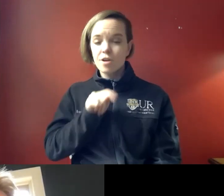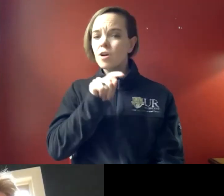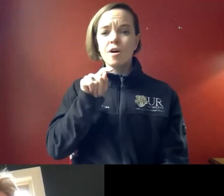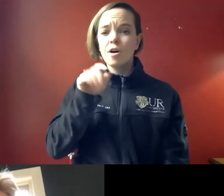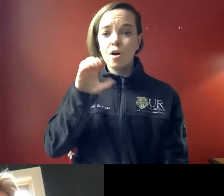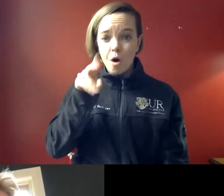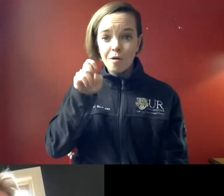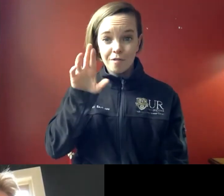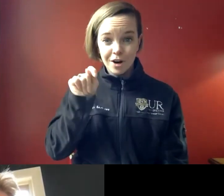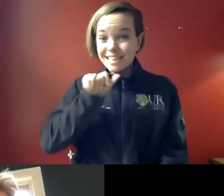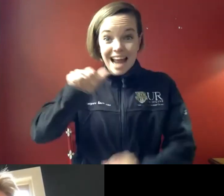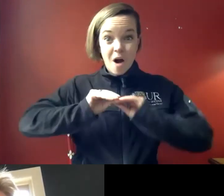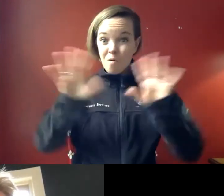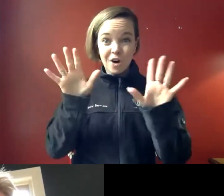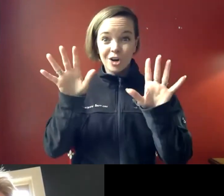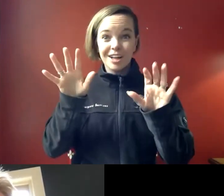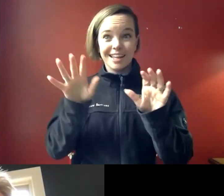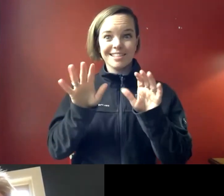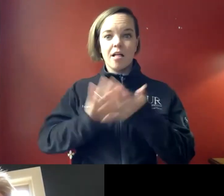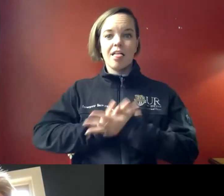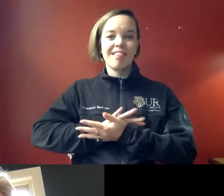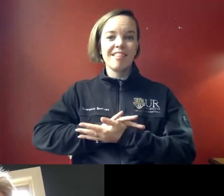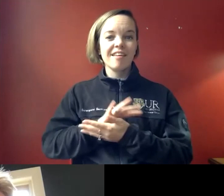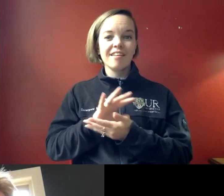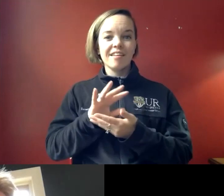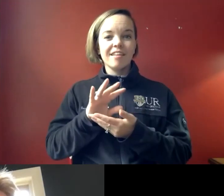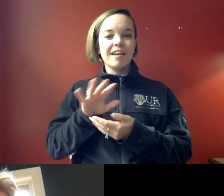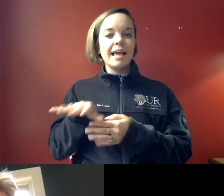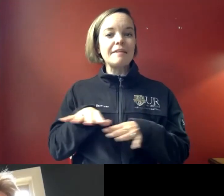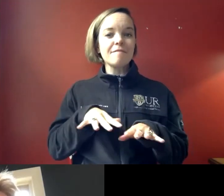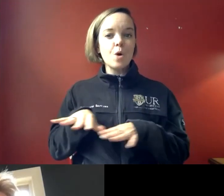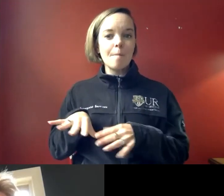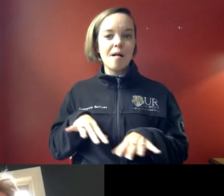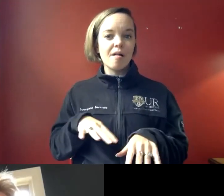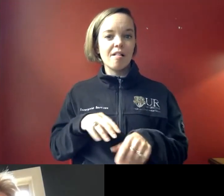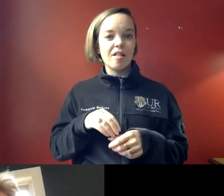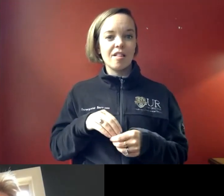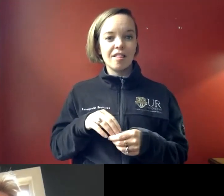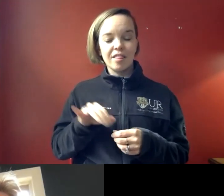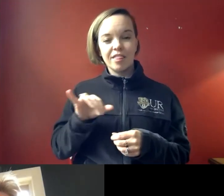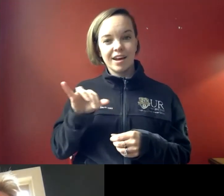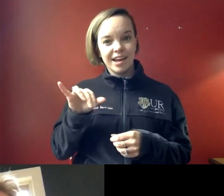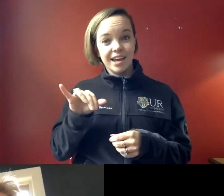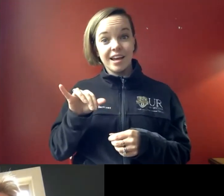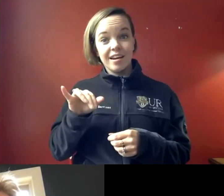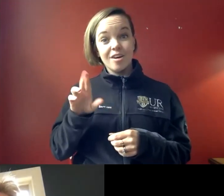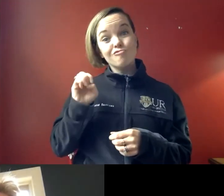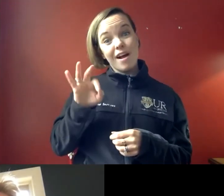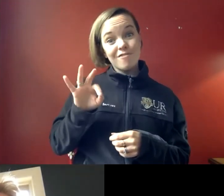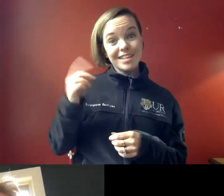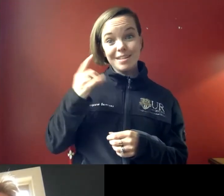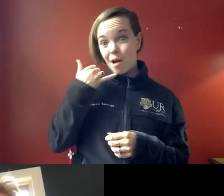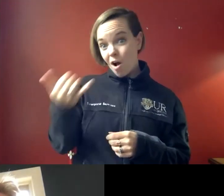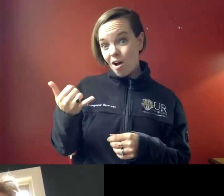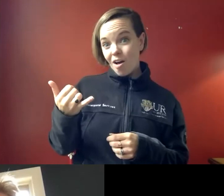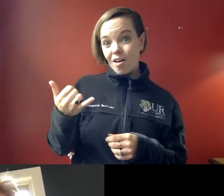it's Covert. not overt, but it's kind of like this informal thing where someone calls you up for a reference and says,